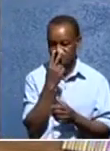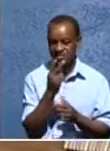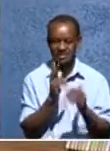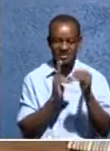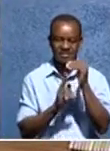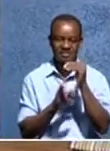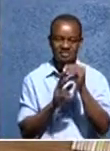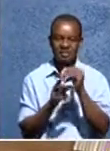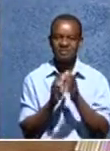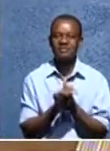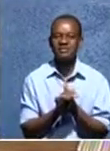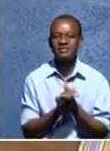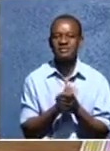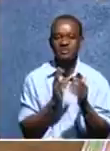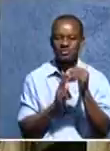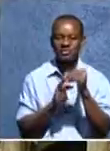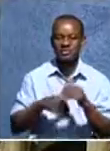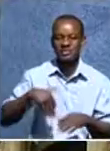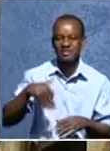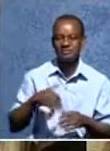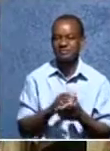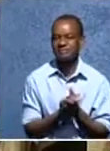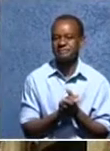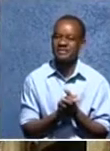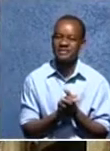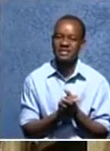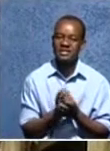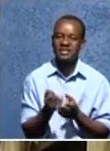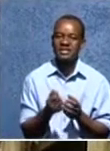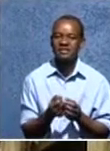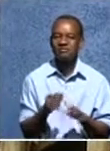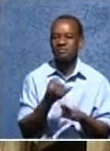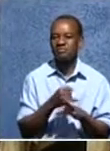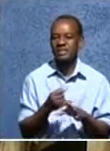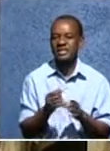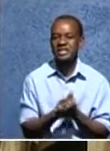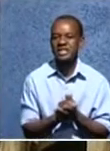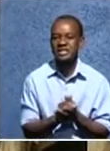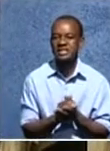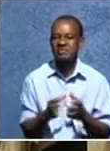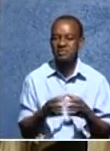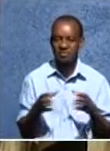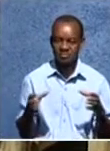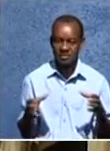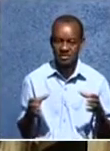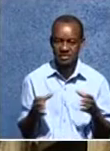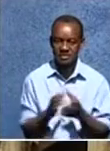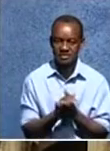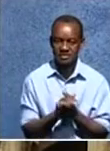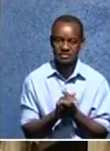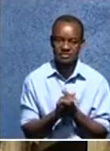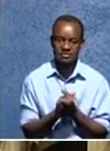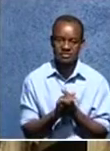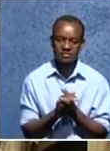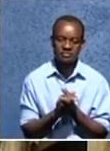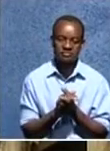compare that to Namibia. Yes. And us being a long-haul destination, obviously pricing always also affects the transport to get here. But we actually made a study some 5-6 years